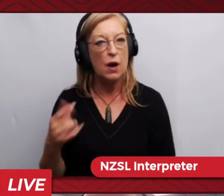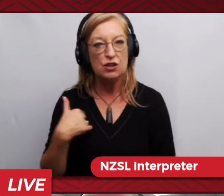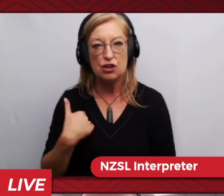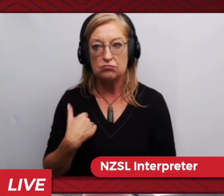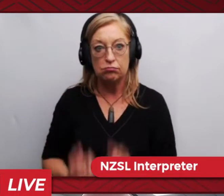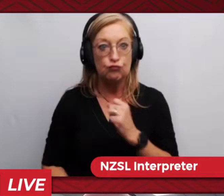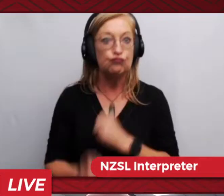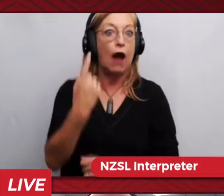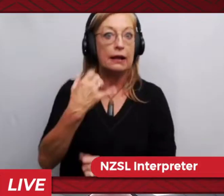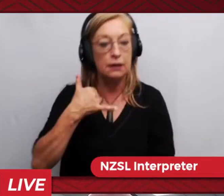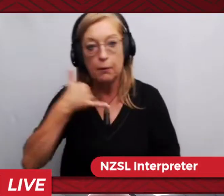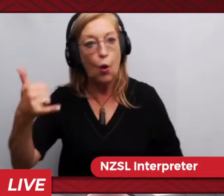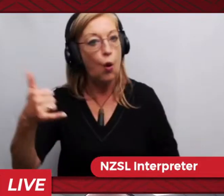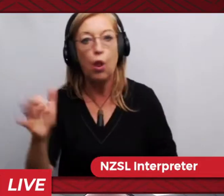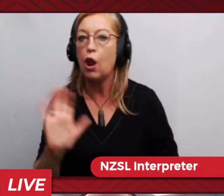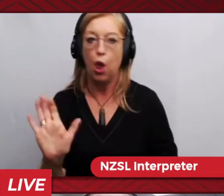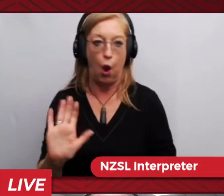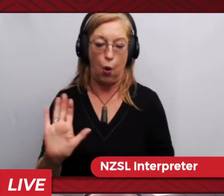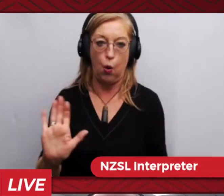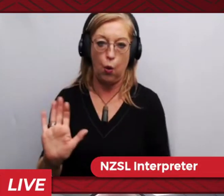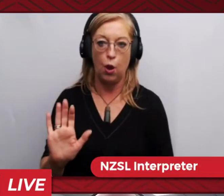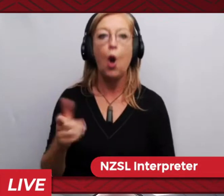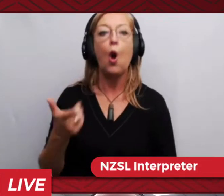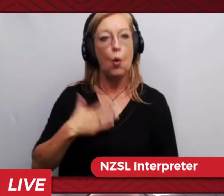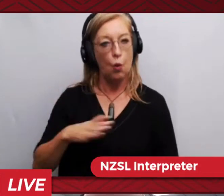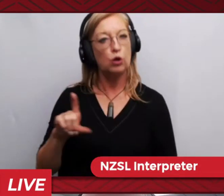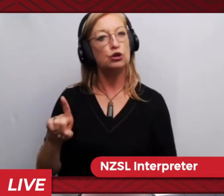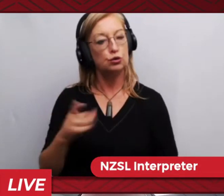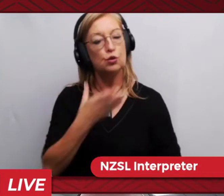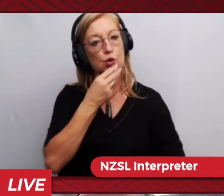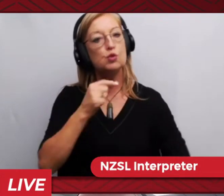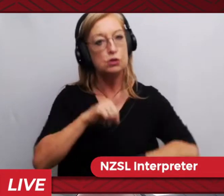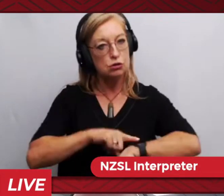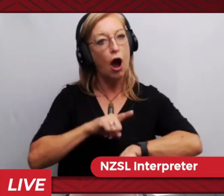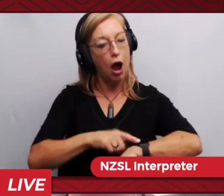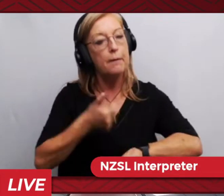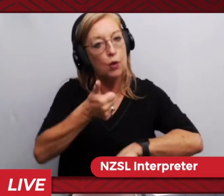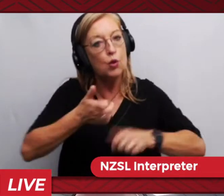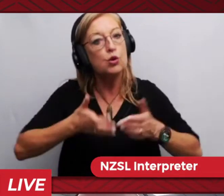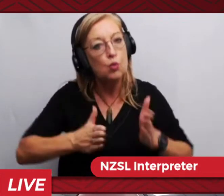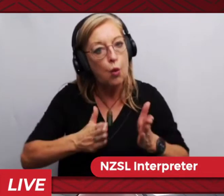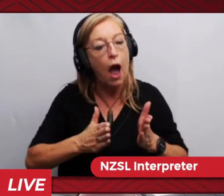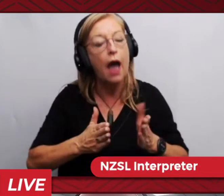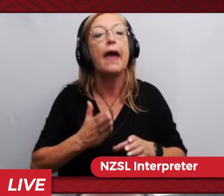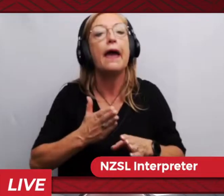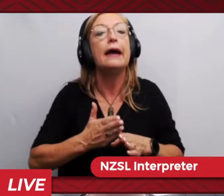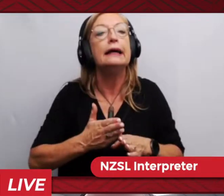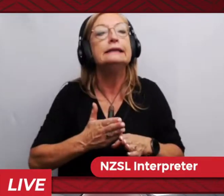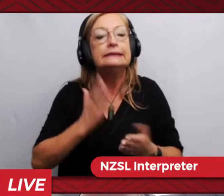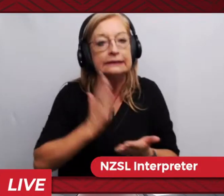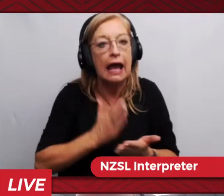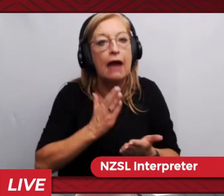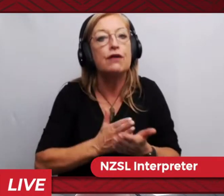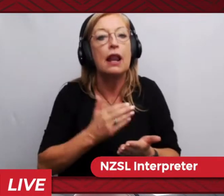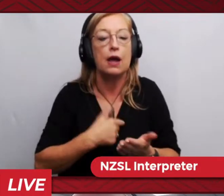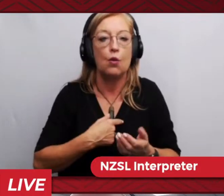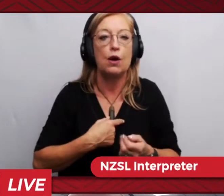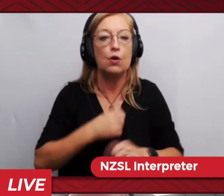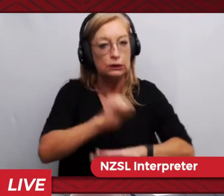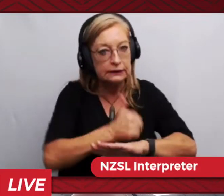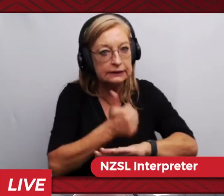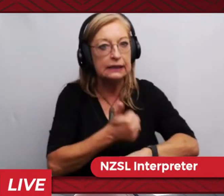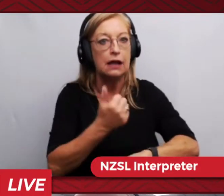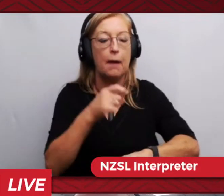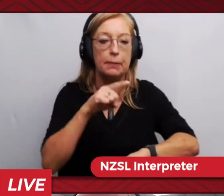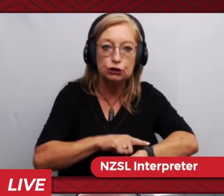Of course, we want to be productive with our time, and there will definitely be some prior communication about scheduling time or getting a